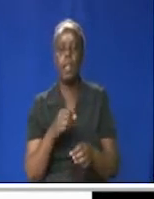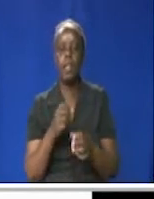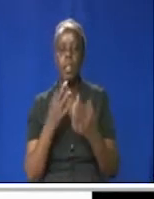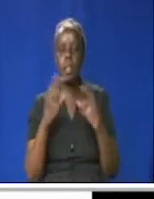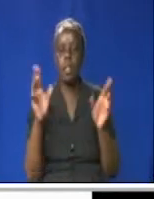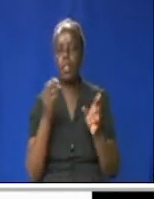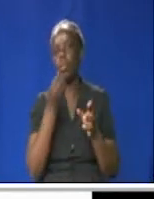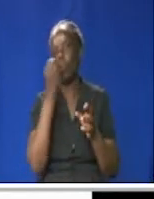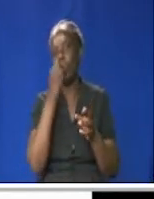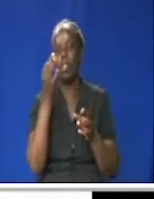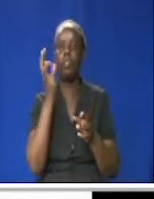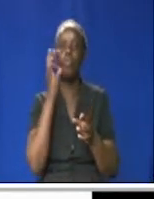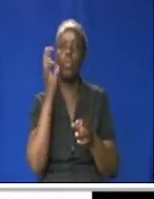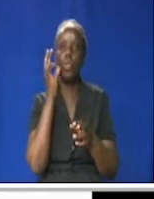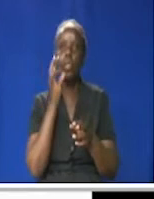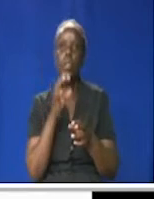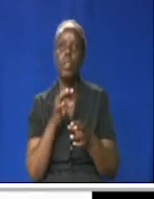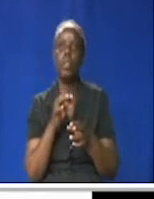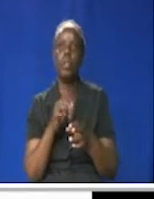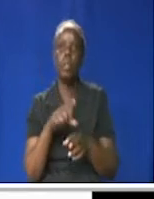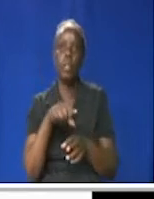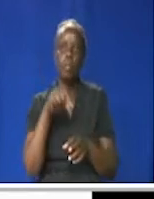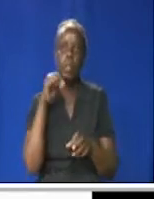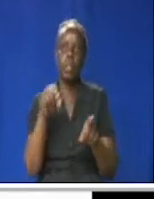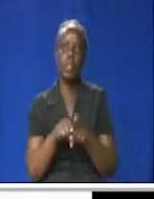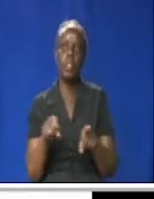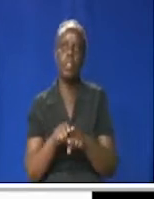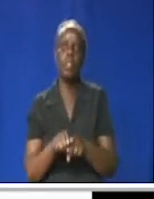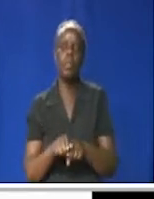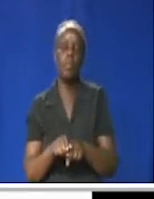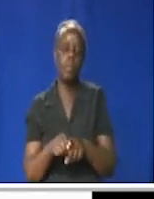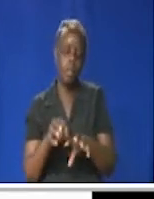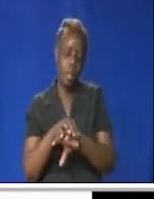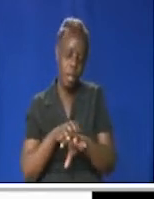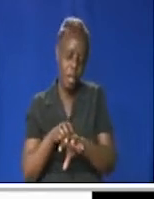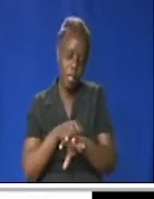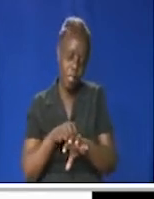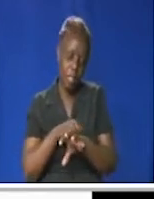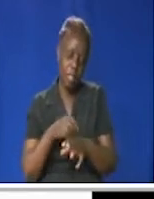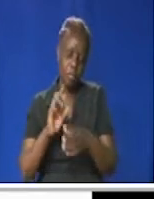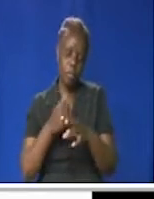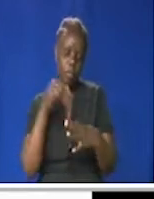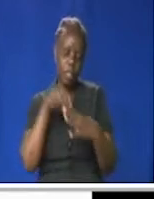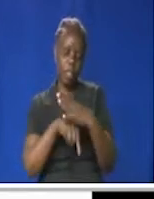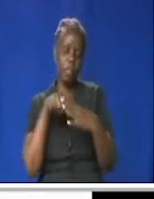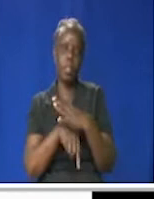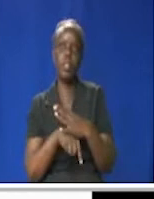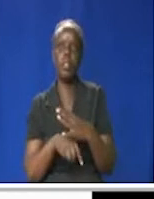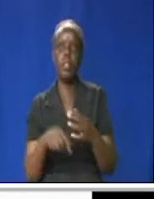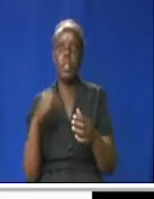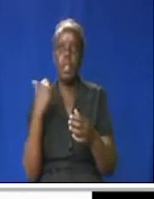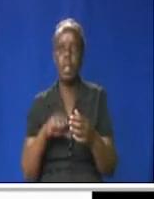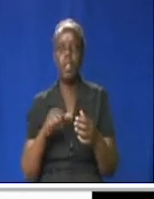citrus fruit, we can get a citric acid from inside. Any